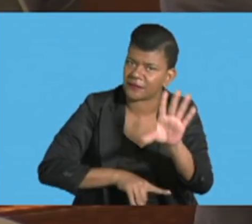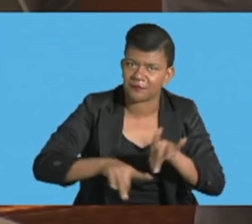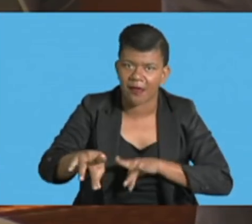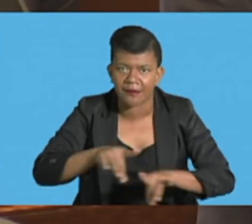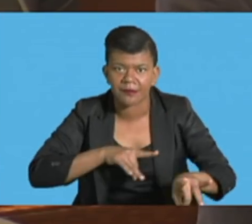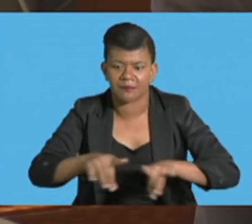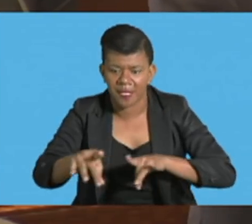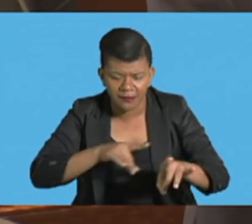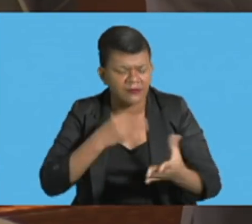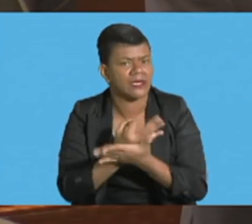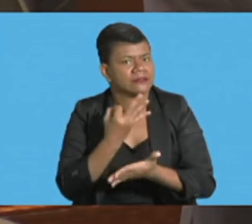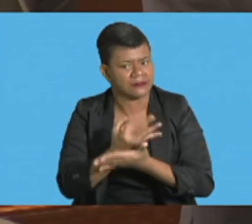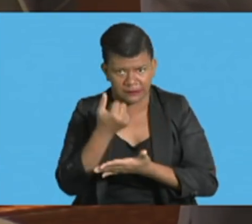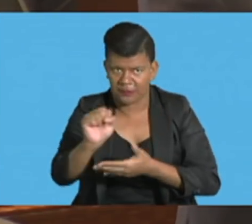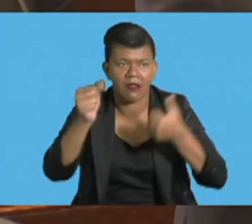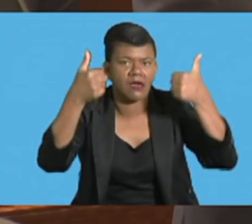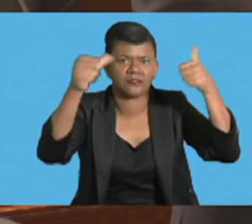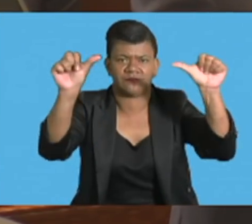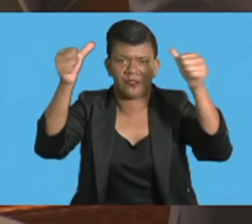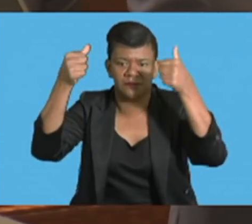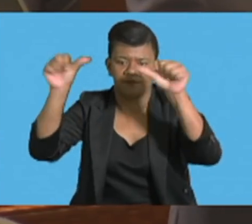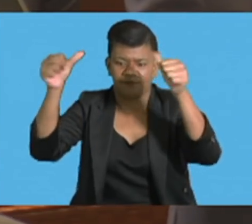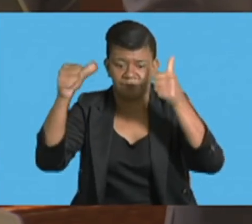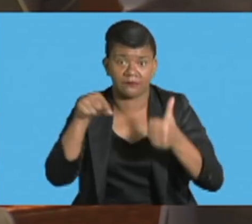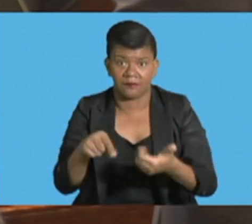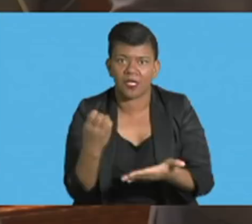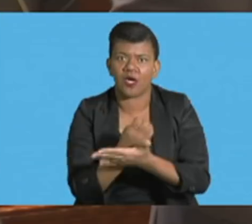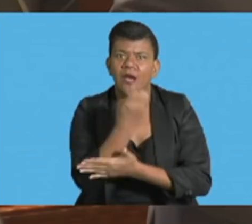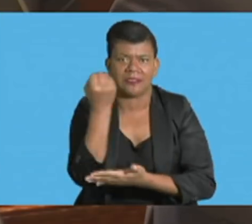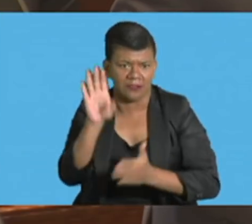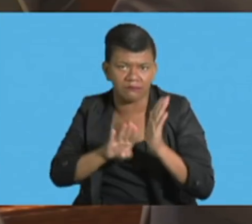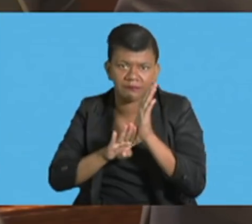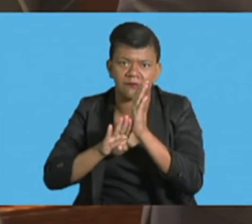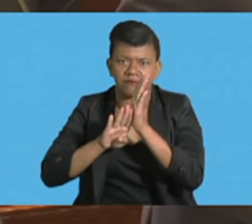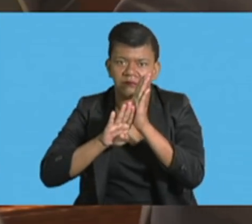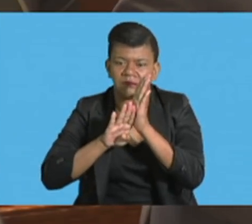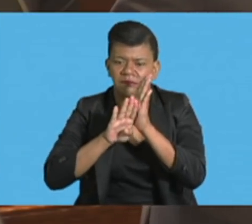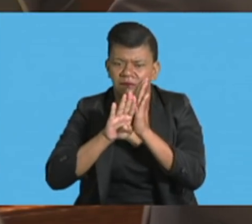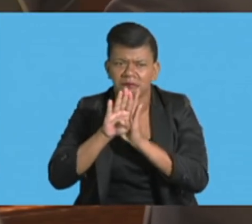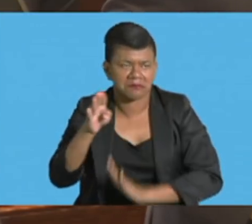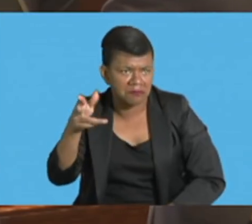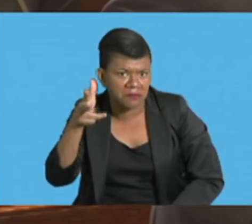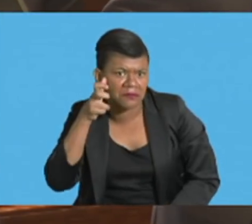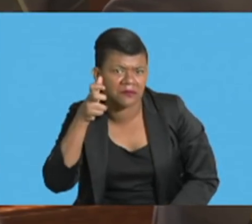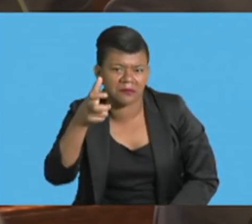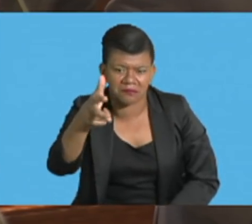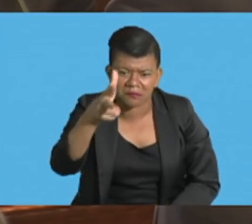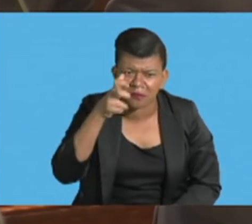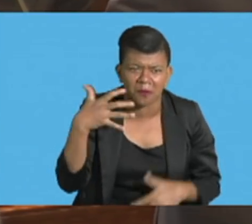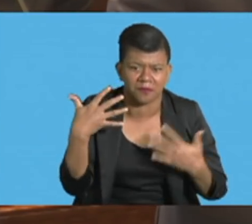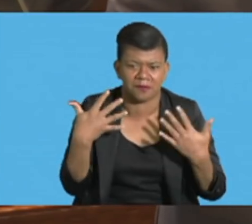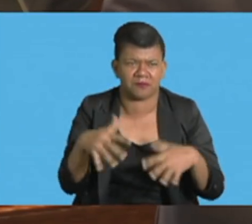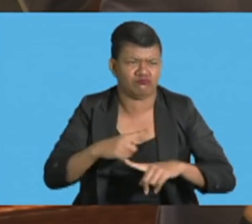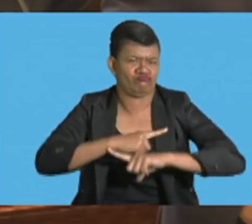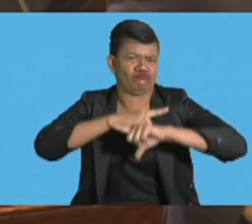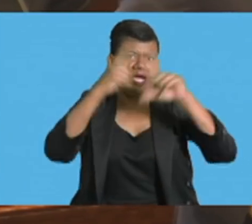our economic growth. Mr. Speaker, you often hear quotes of great leaders. History remembers those who are